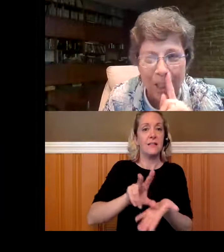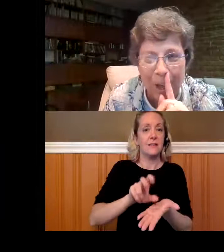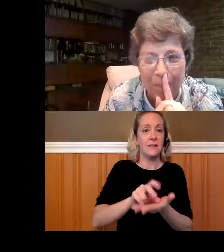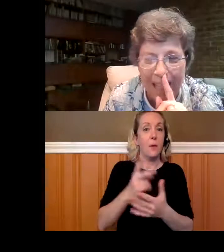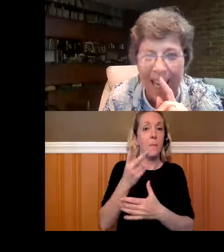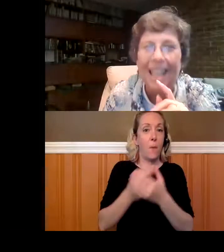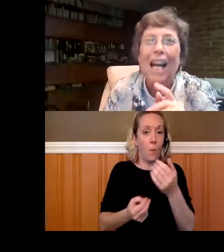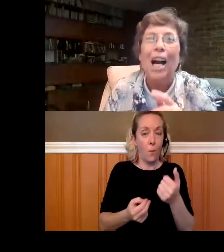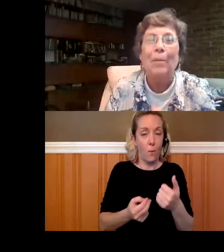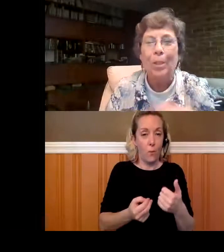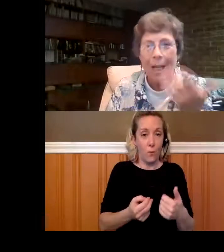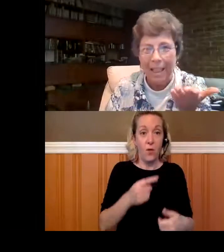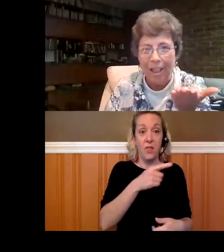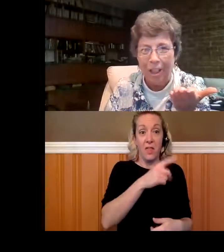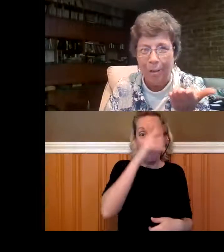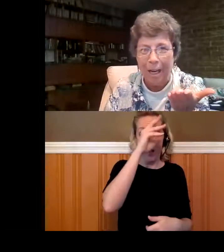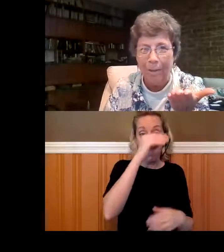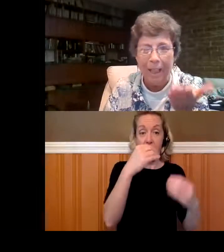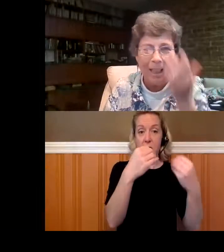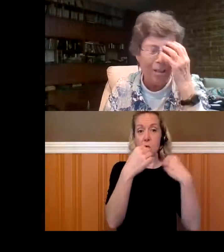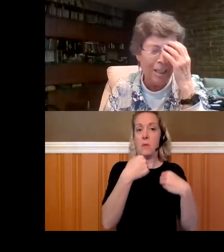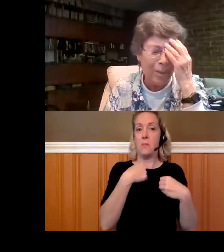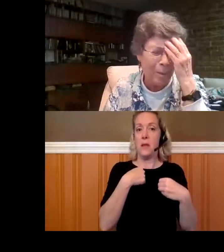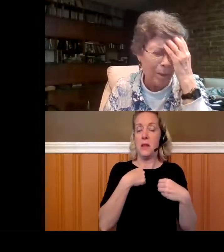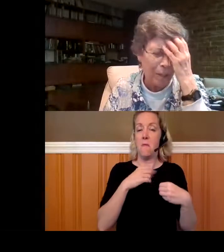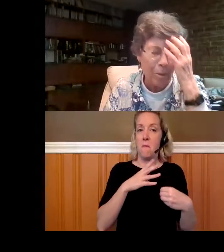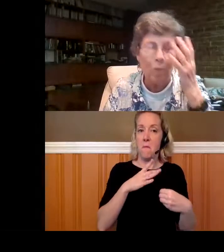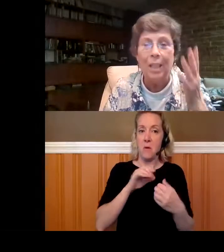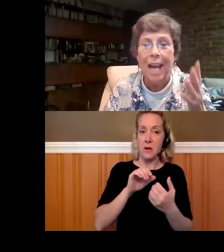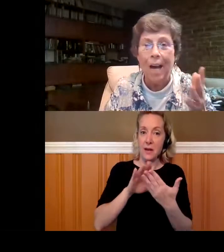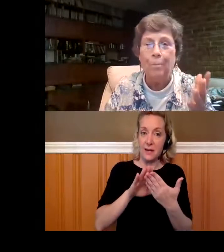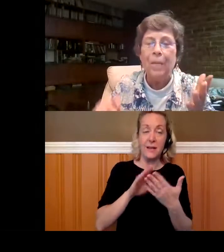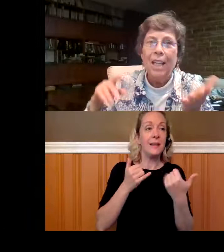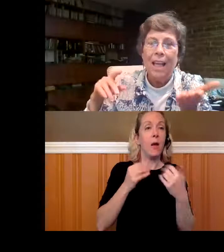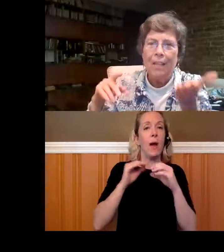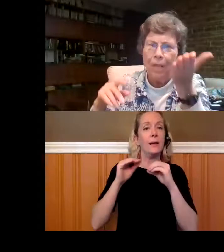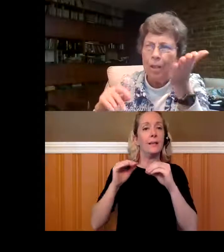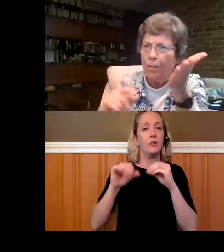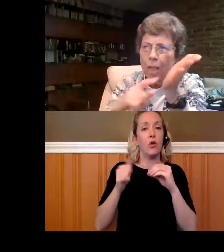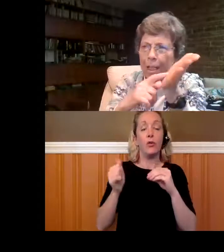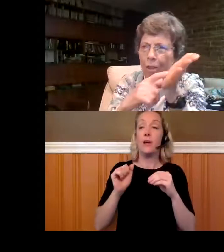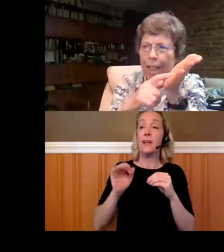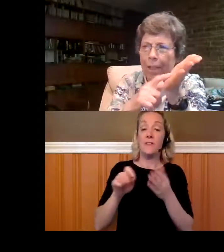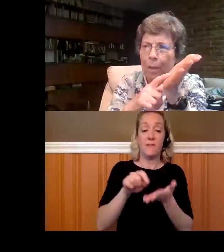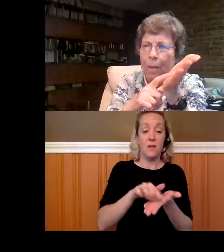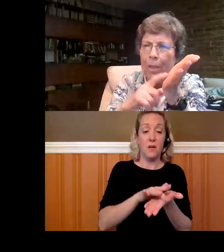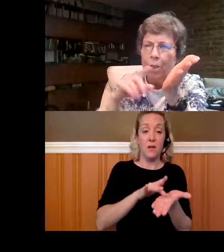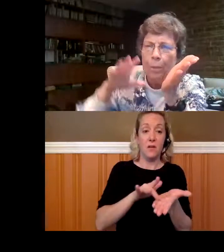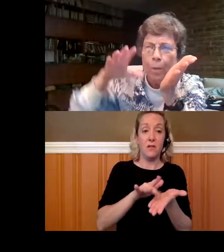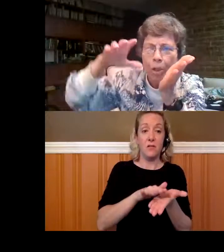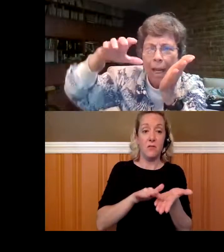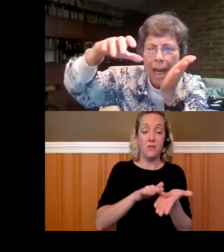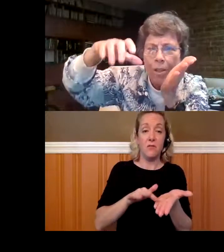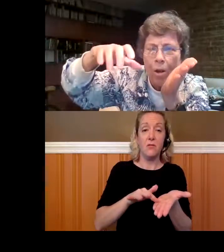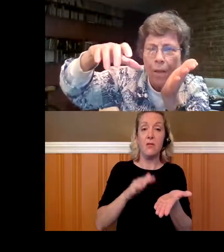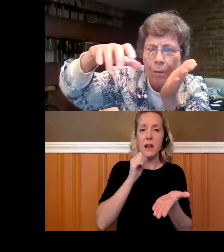So I teach it to everybody, all the deafblind people I work with now, that if you're not understanding what the public is doing, put your hand on